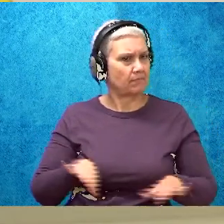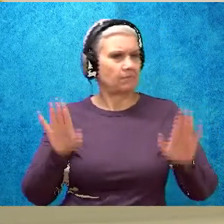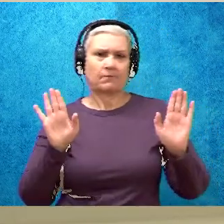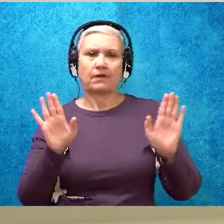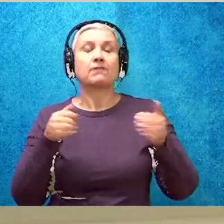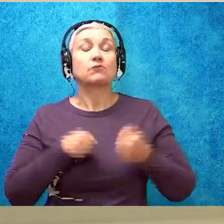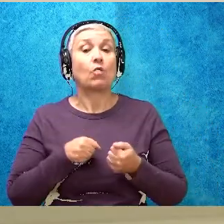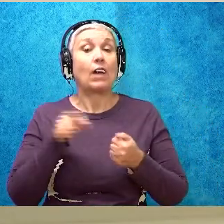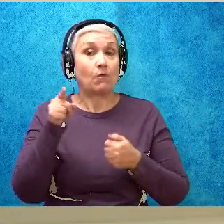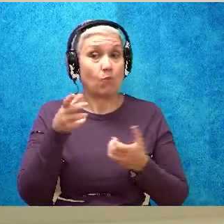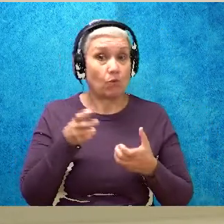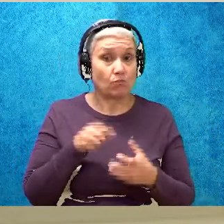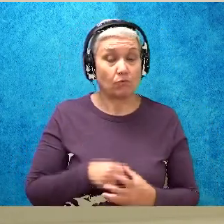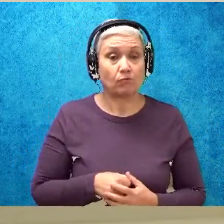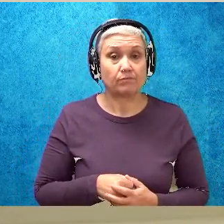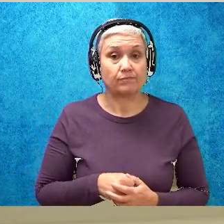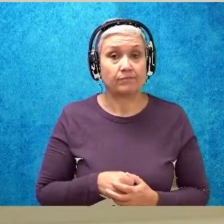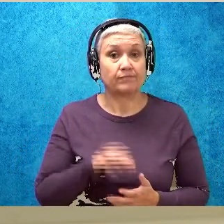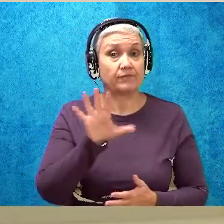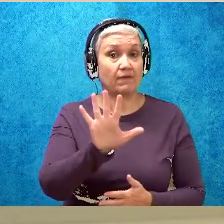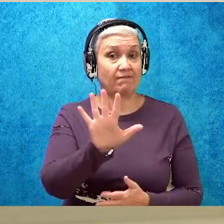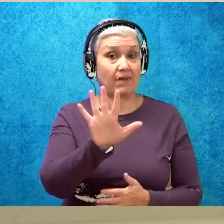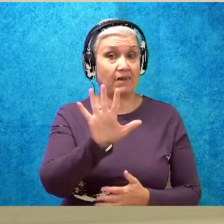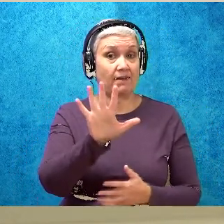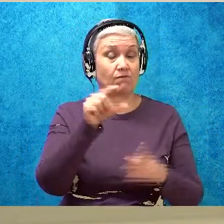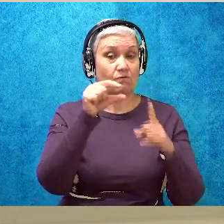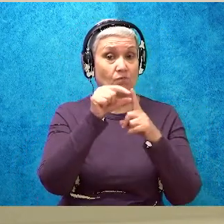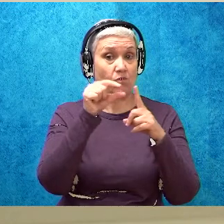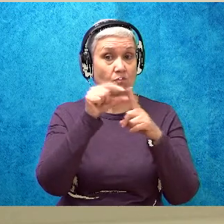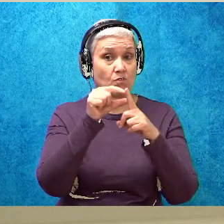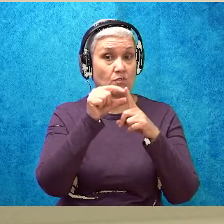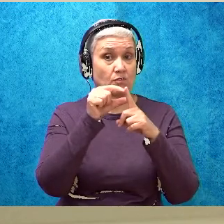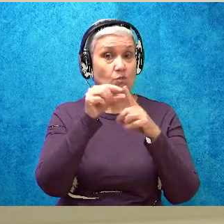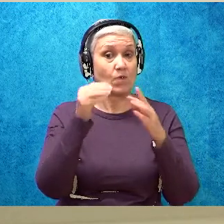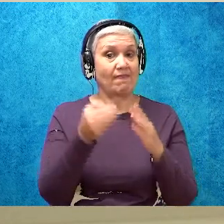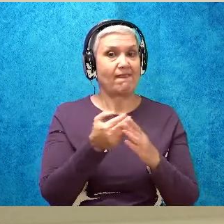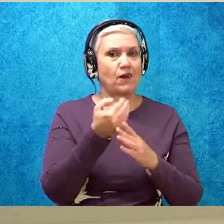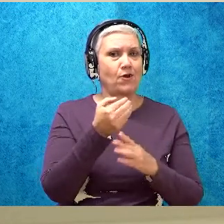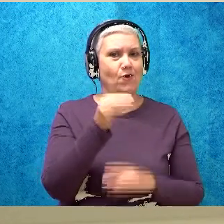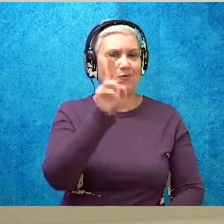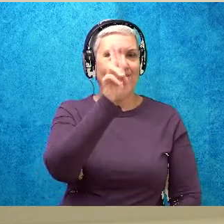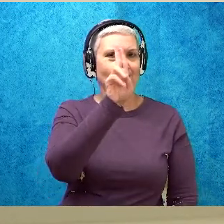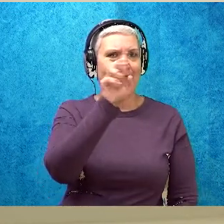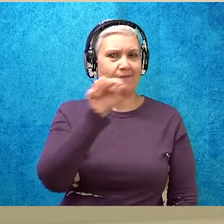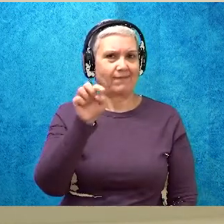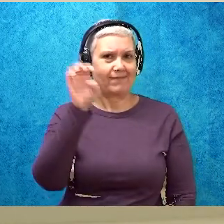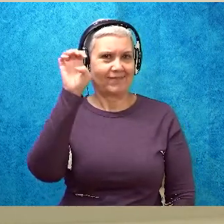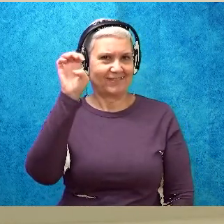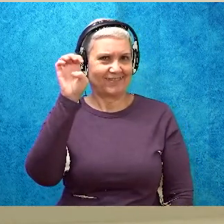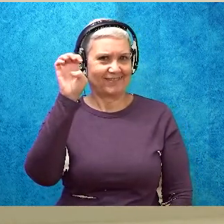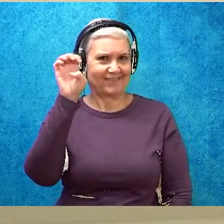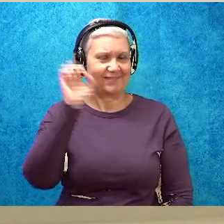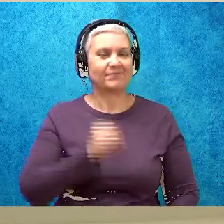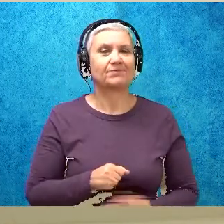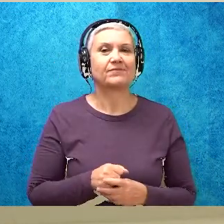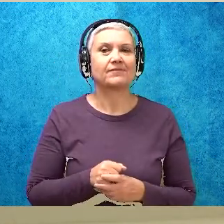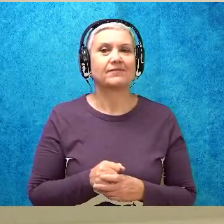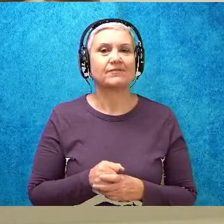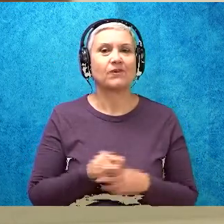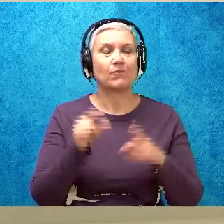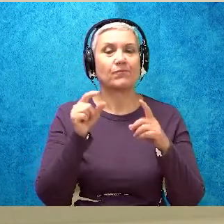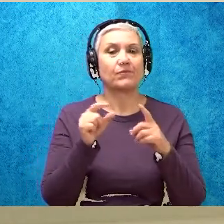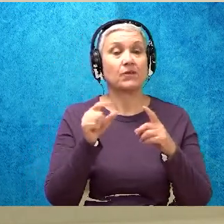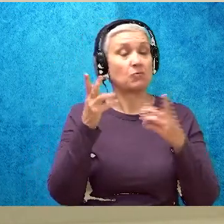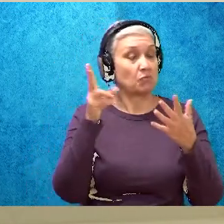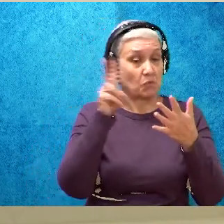way. I want you to find five words with our new long U spelling. Just five words anywhere where you're